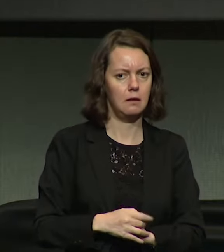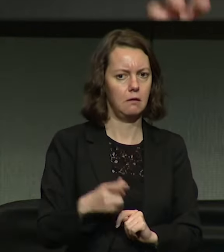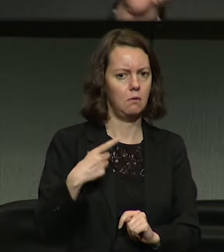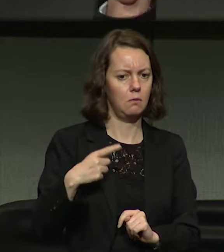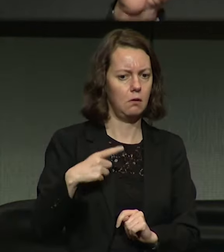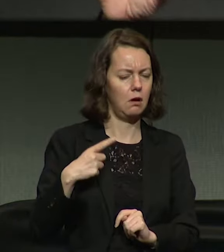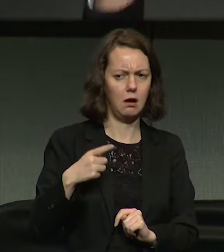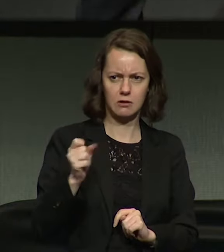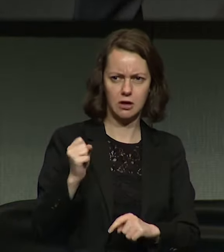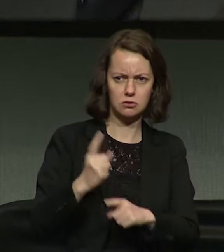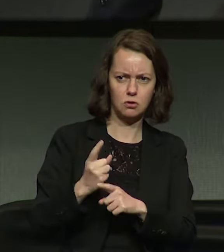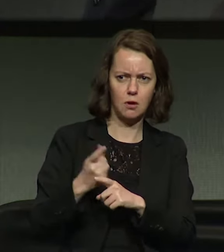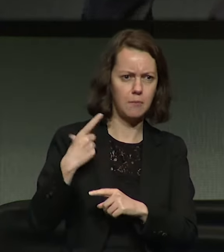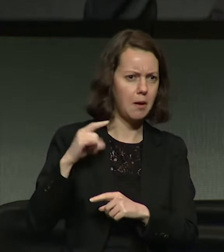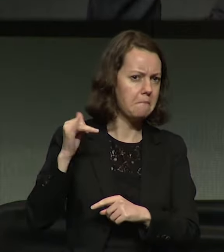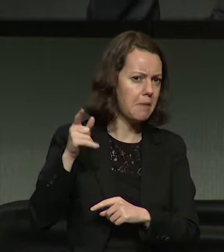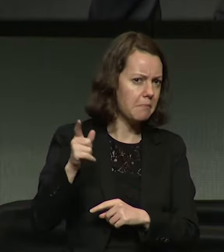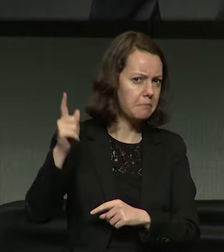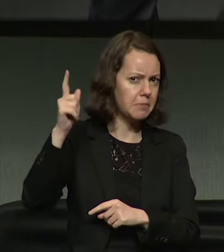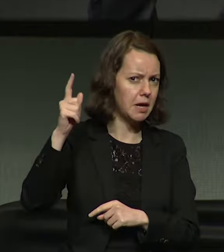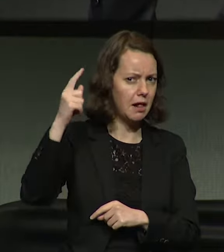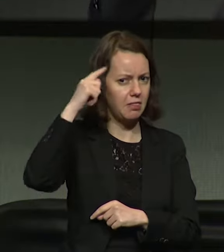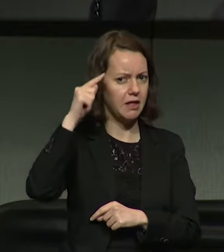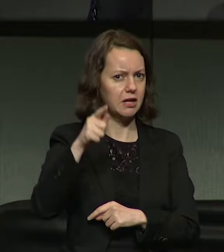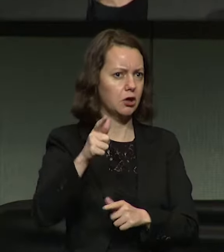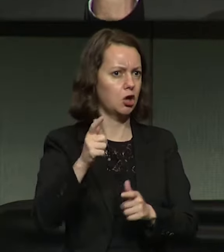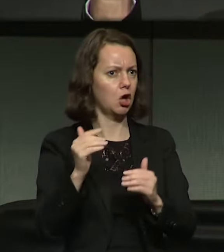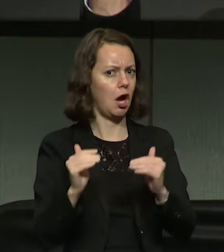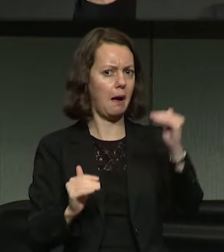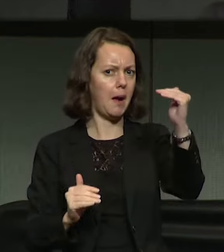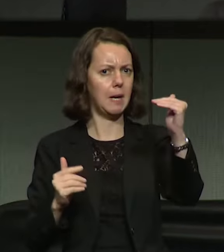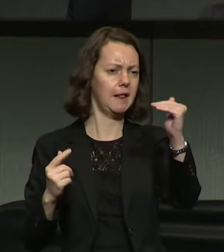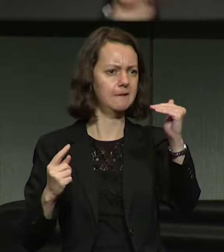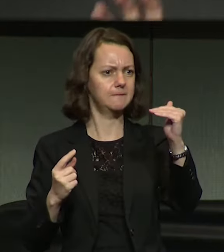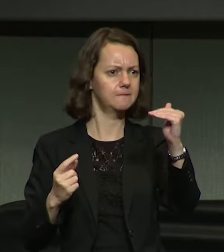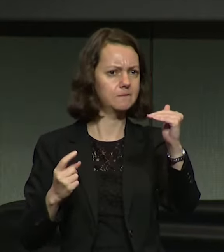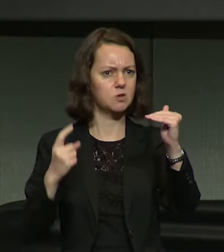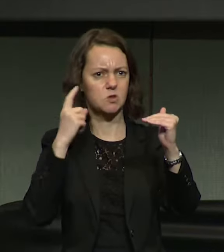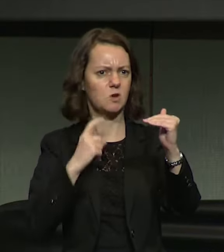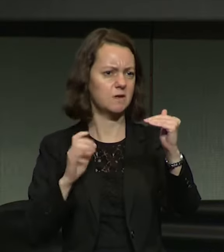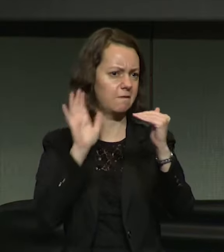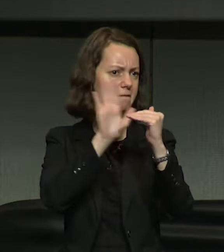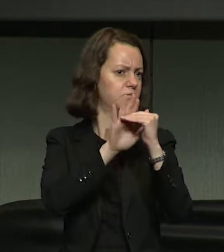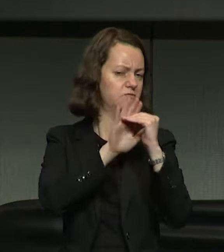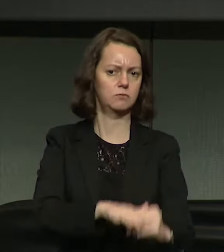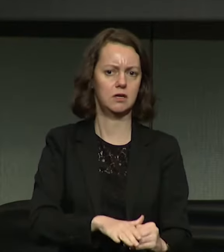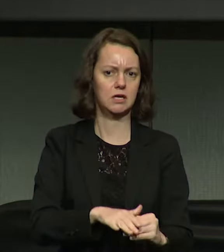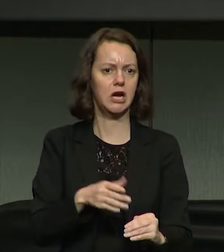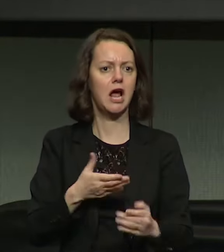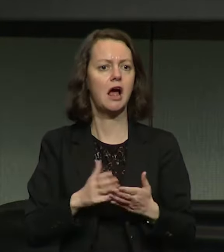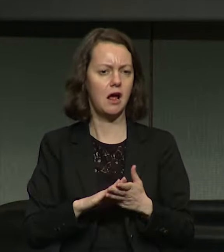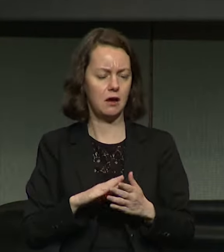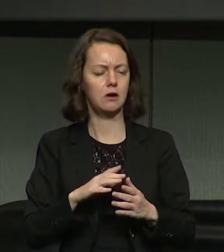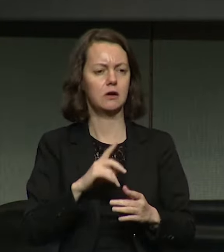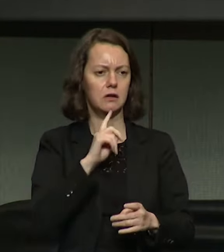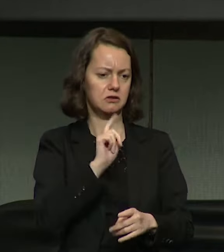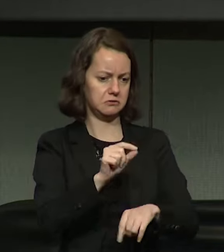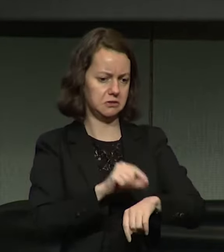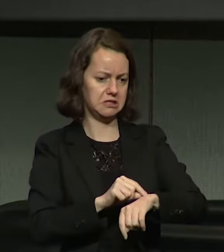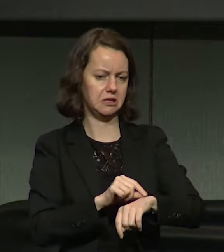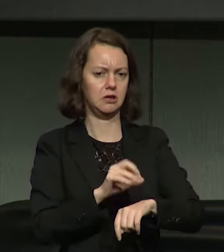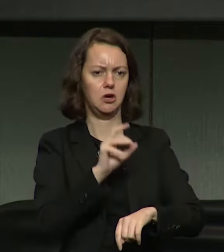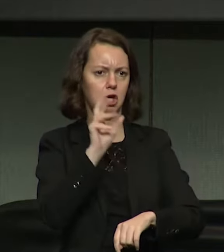reason they would say that is because maybe they see you up here, and the only way that they think they can pull you down here is by referring to the colour of